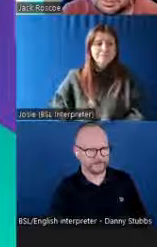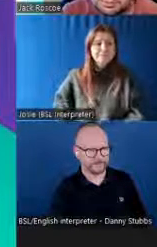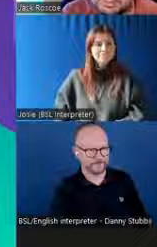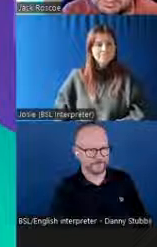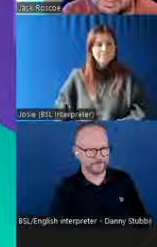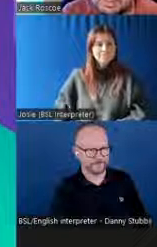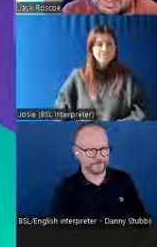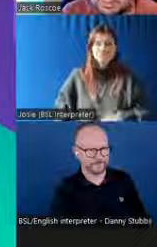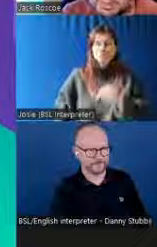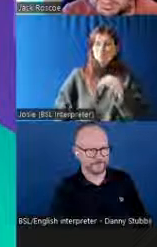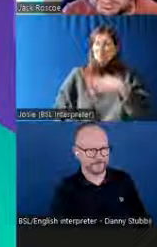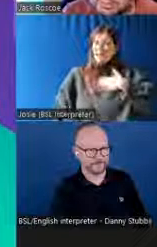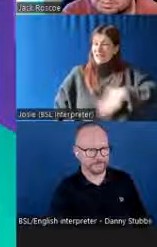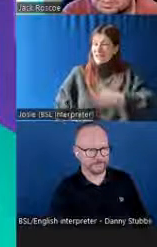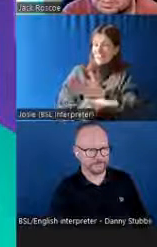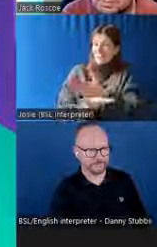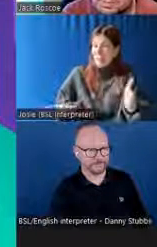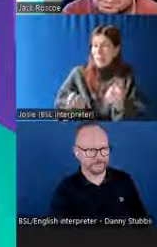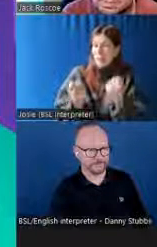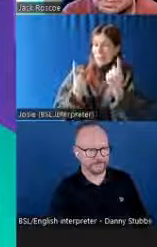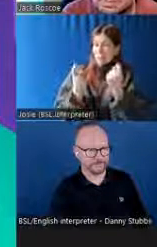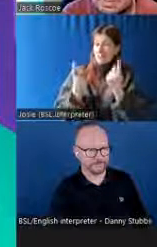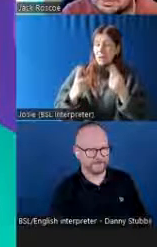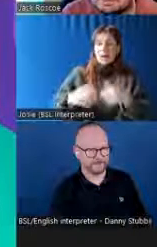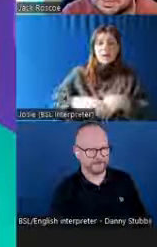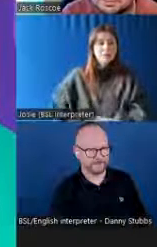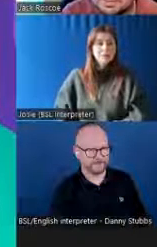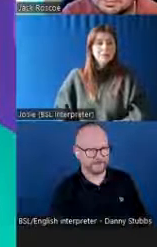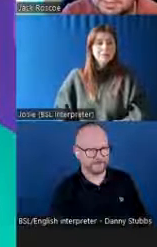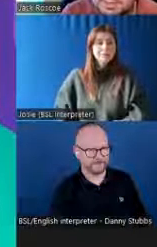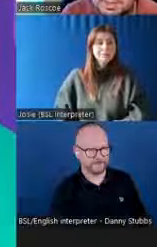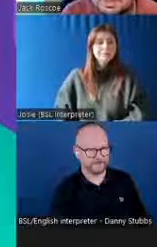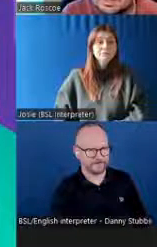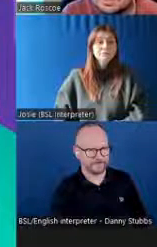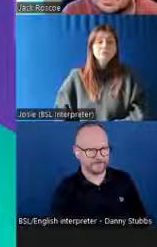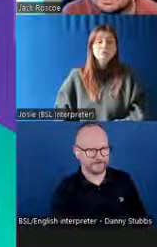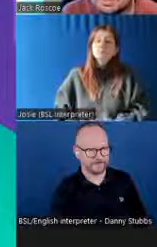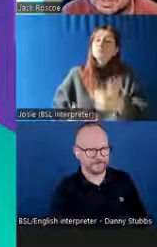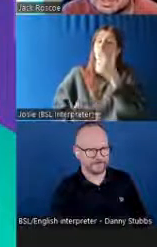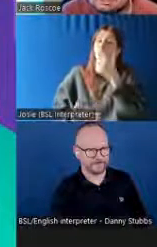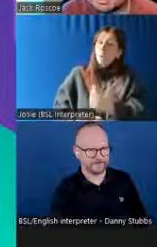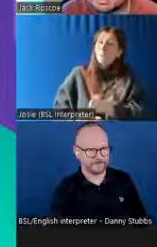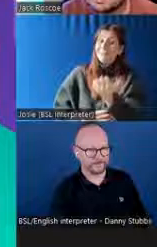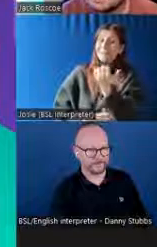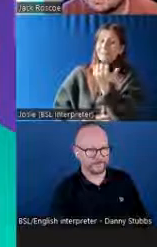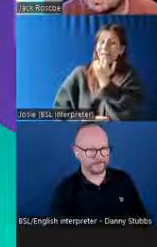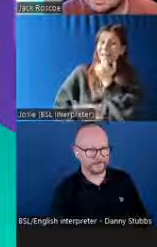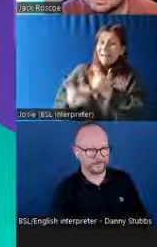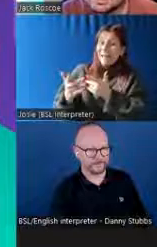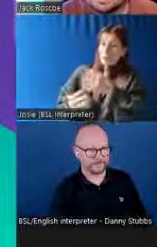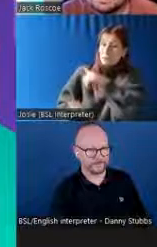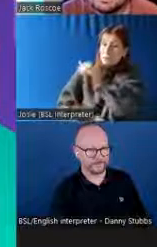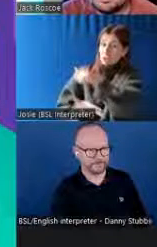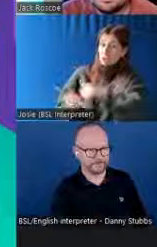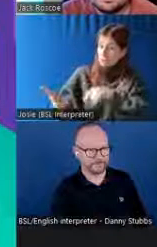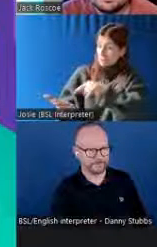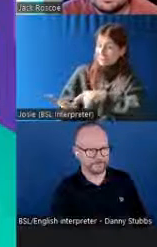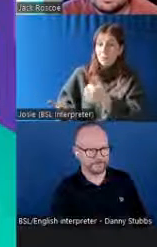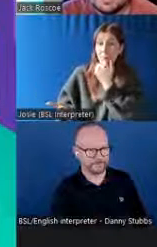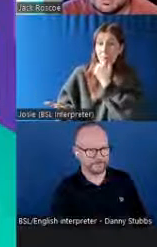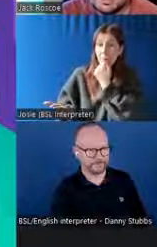People might then fill in a counting sheet with numbers written down at regular intervals, and I would suggest every 10 or 15 minutes.